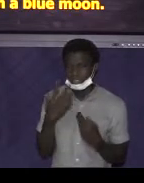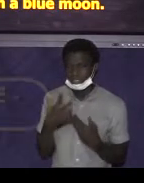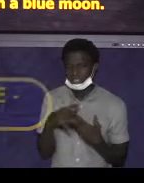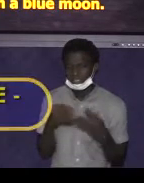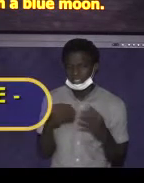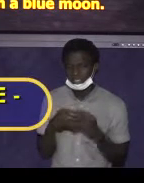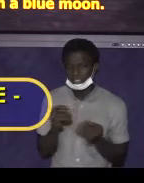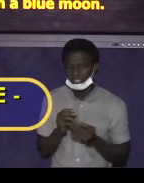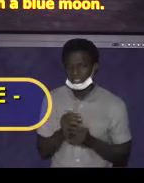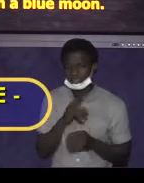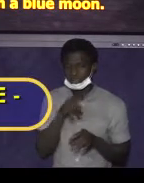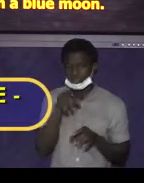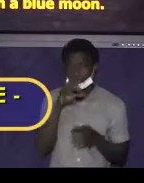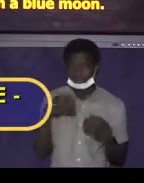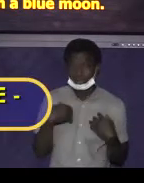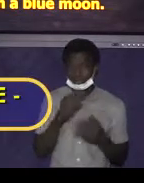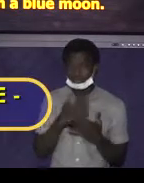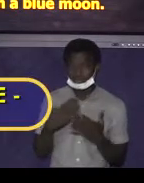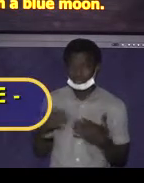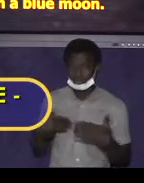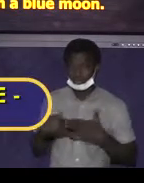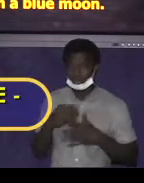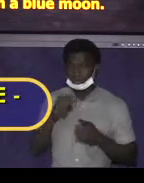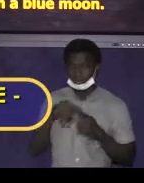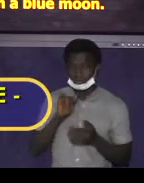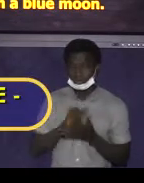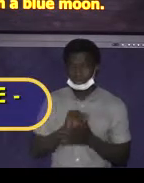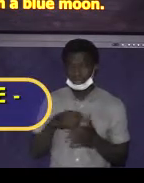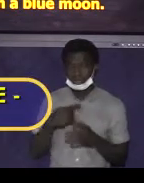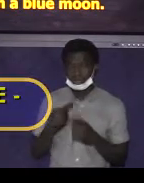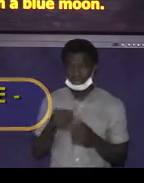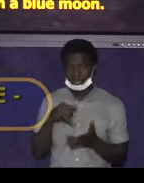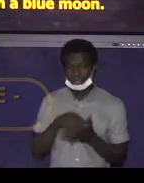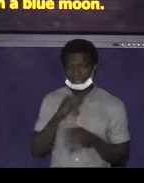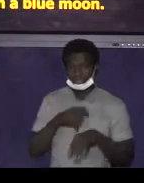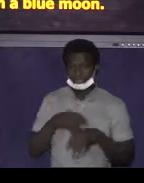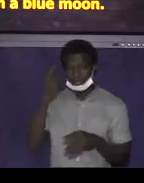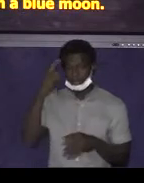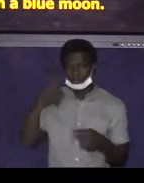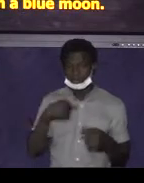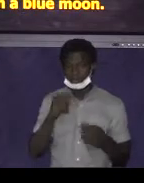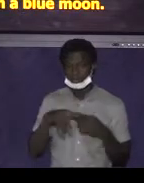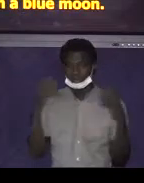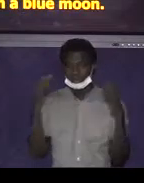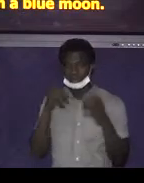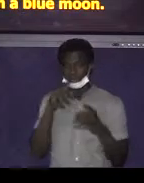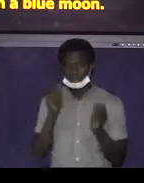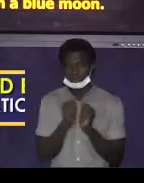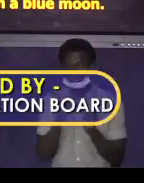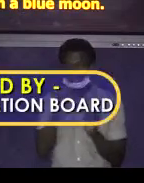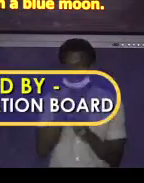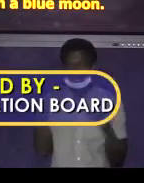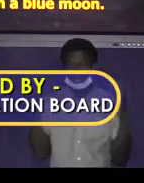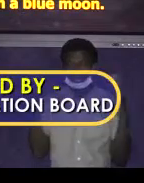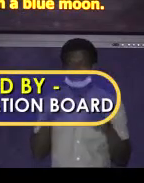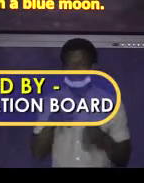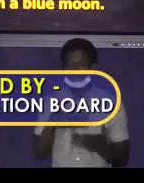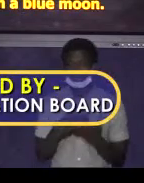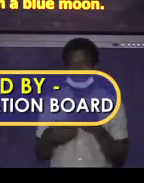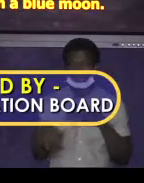sentences. Did you have something close to that? Then it's time for me to celebrate you with a chair.